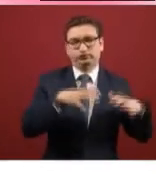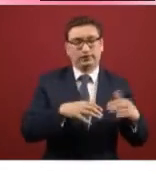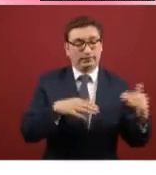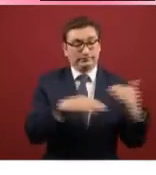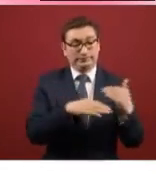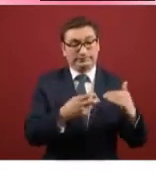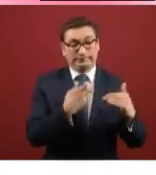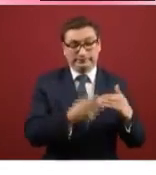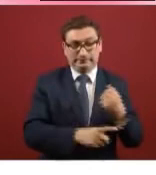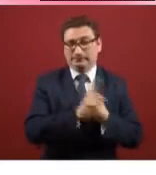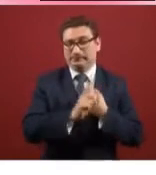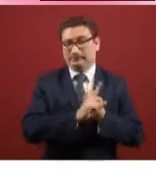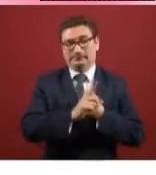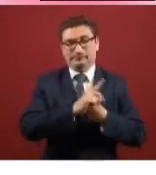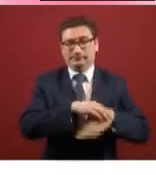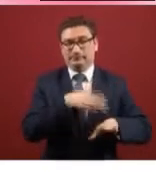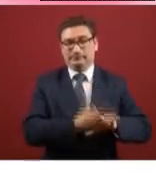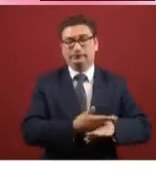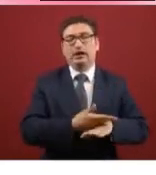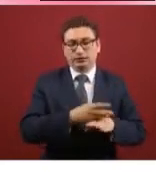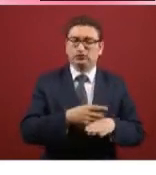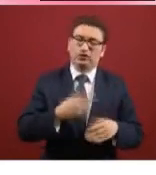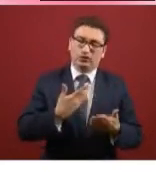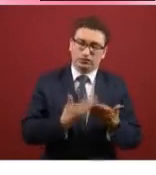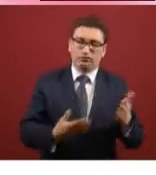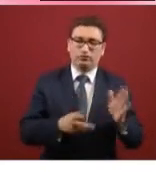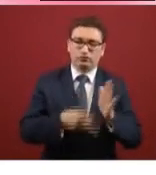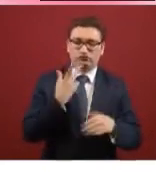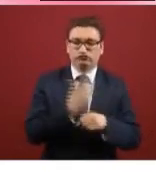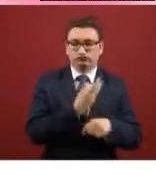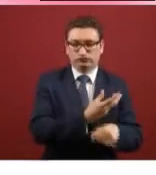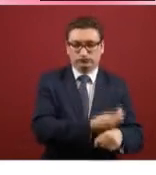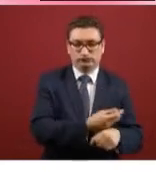rehabilitando. En el tramo Santana Magdalena y Quino.